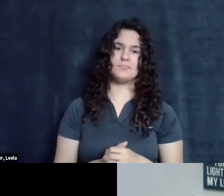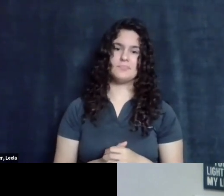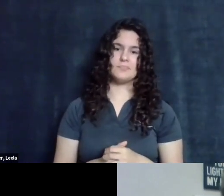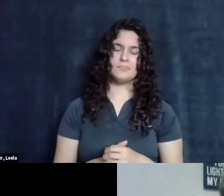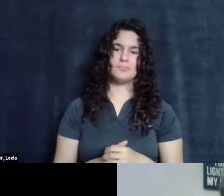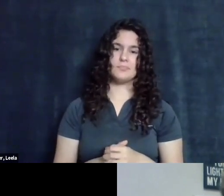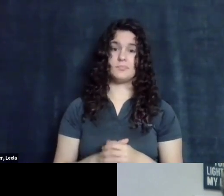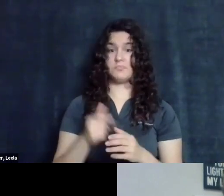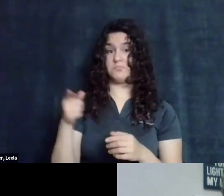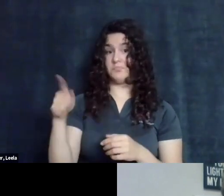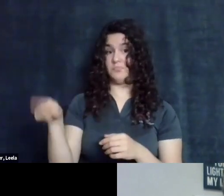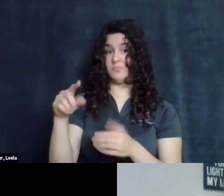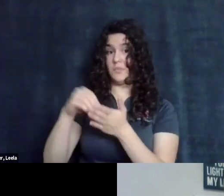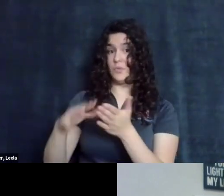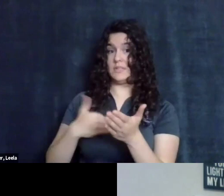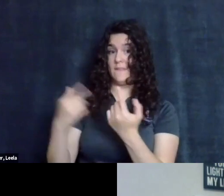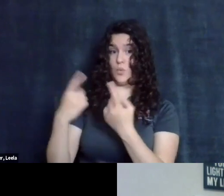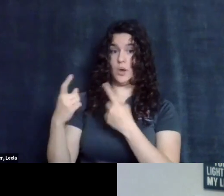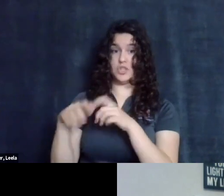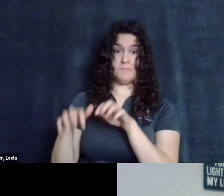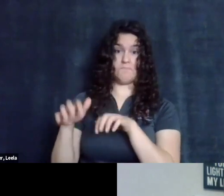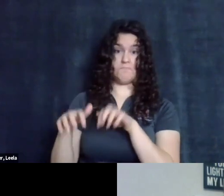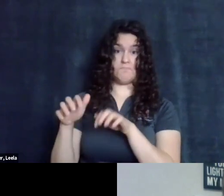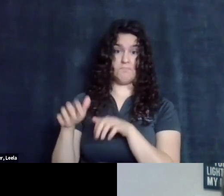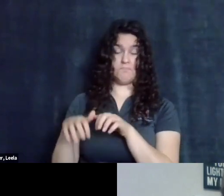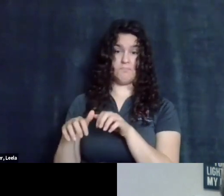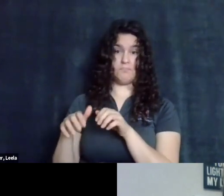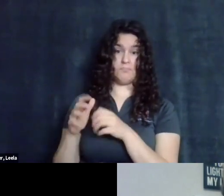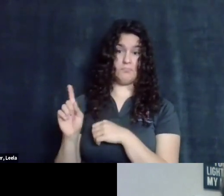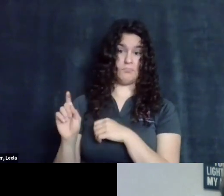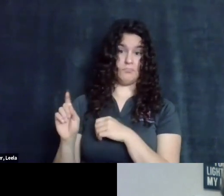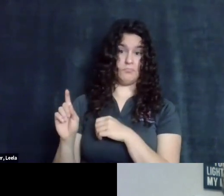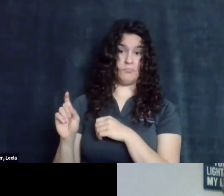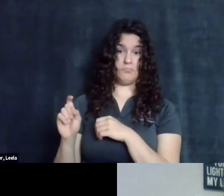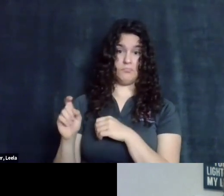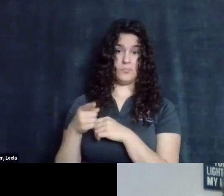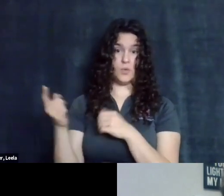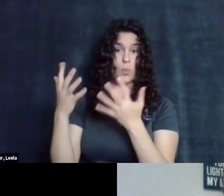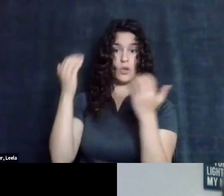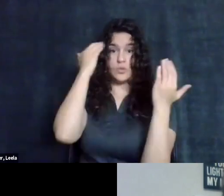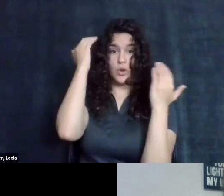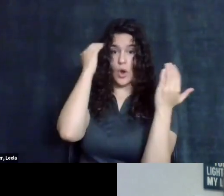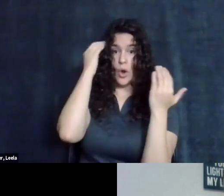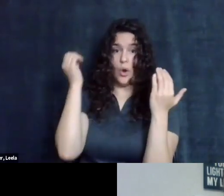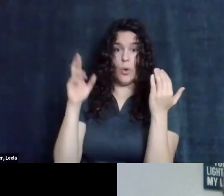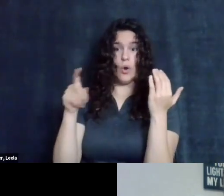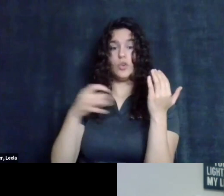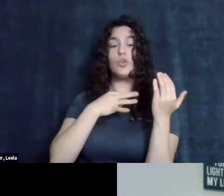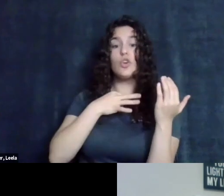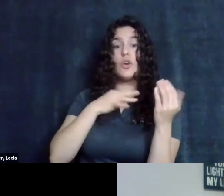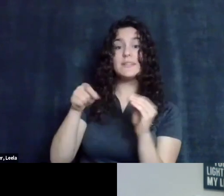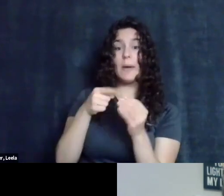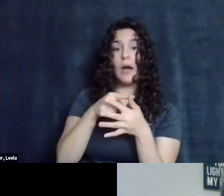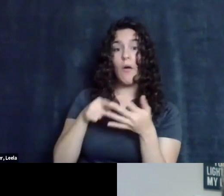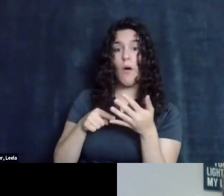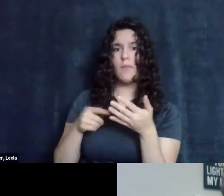Did anyone have any questions on management and marketing? Anything that you guys want to know or just curious about? We are